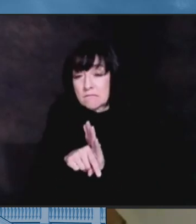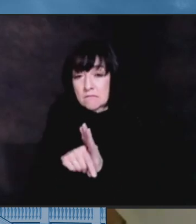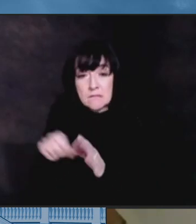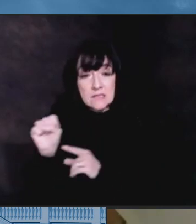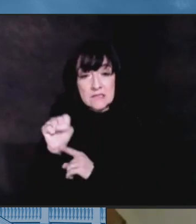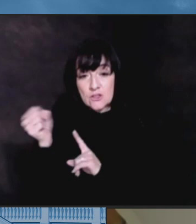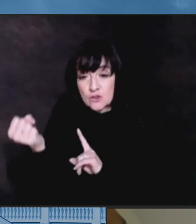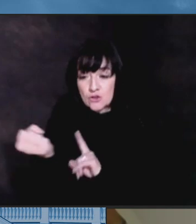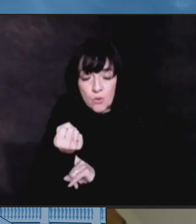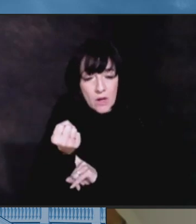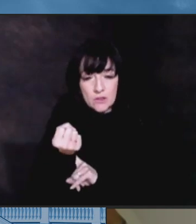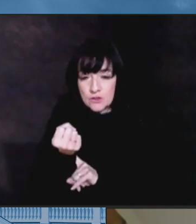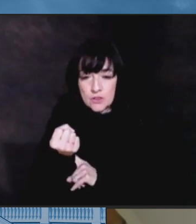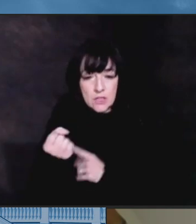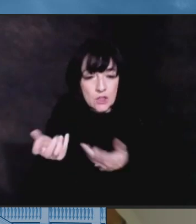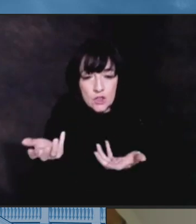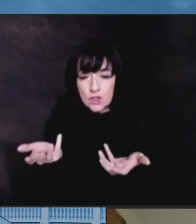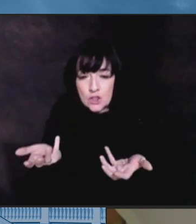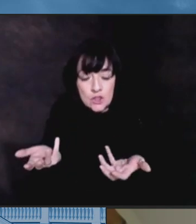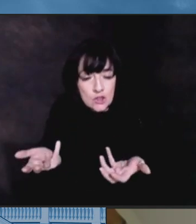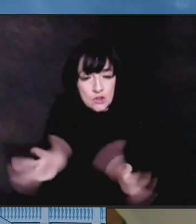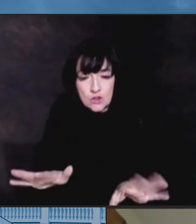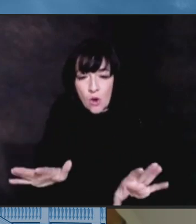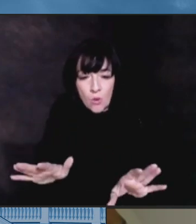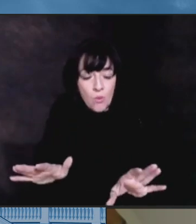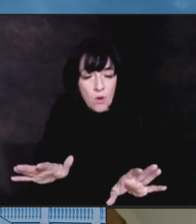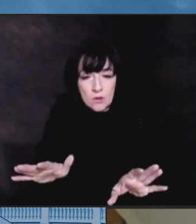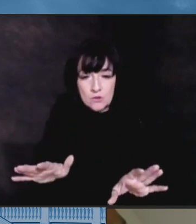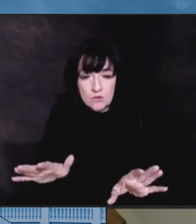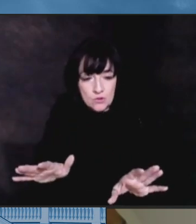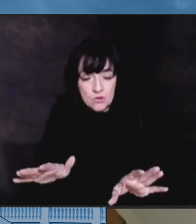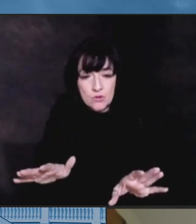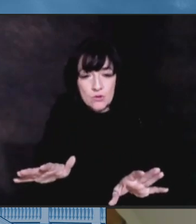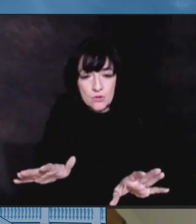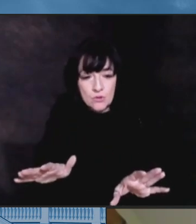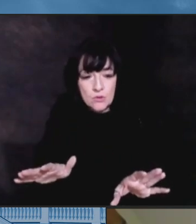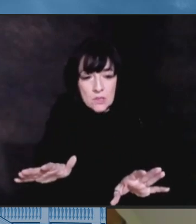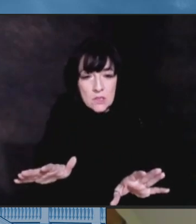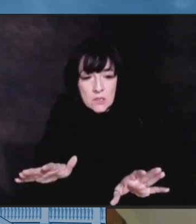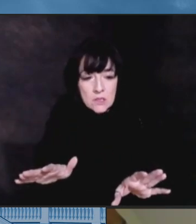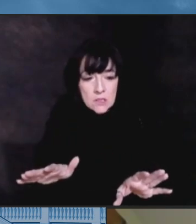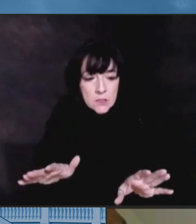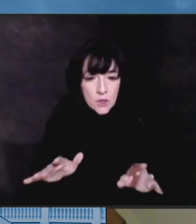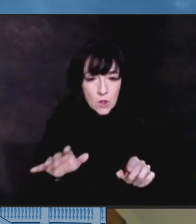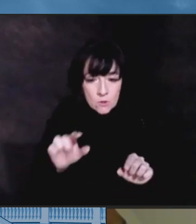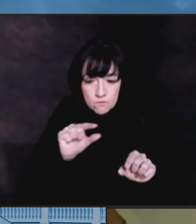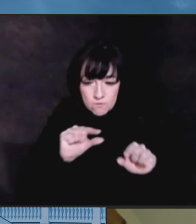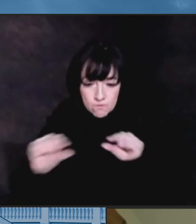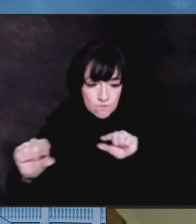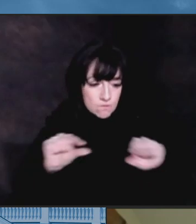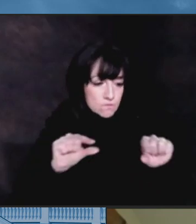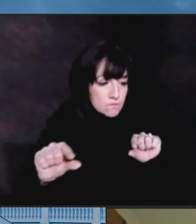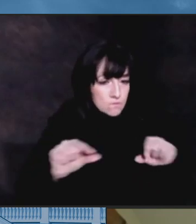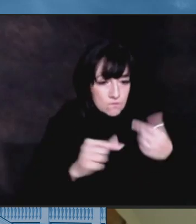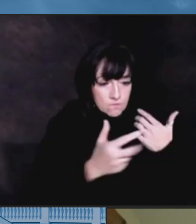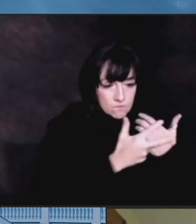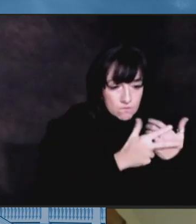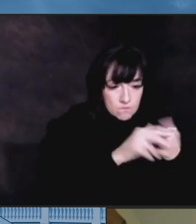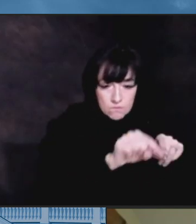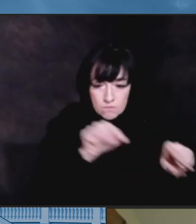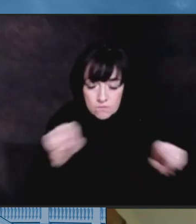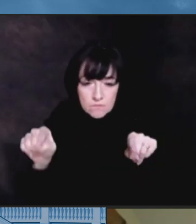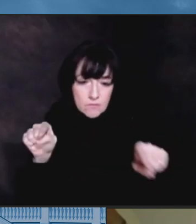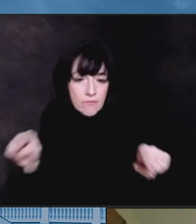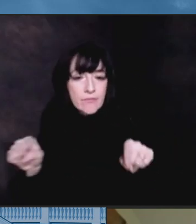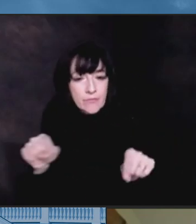we're rationing a limited hospital capacity. And so we've engaged the hospitals. I think I said a while